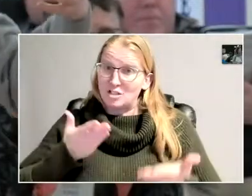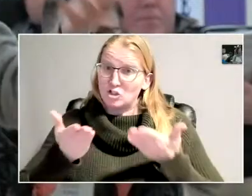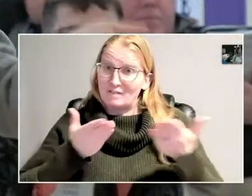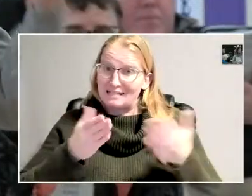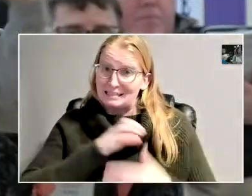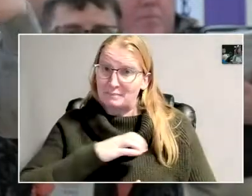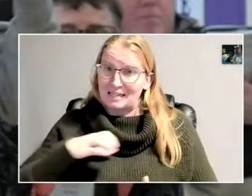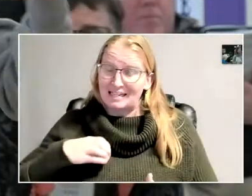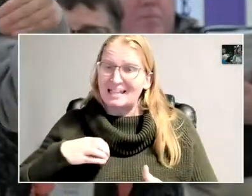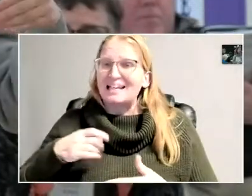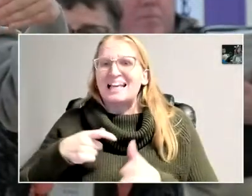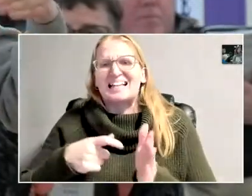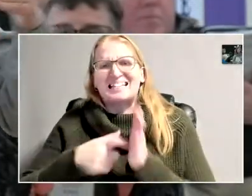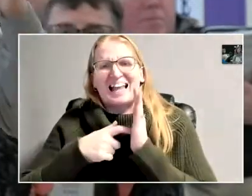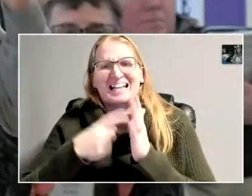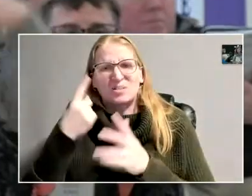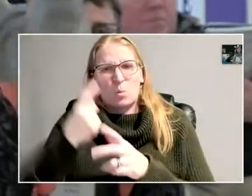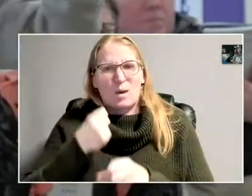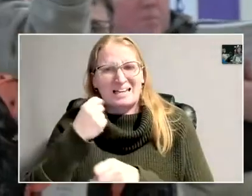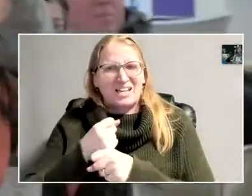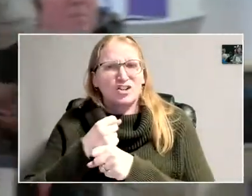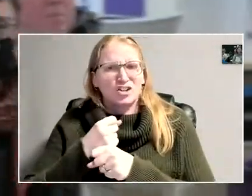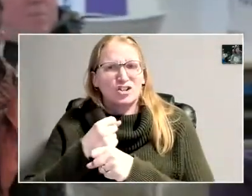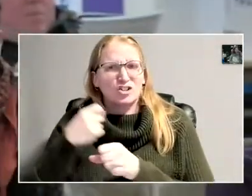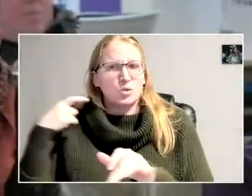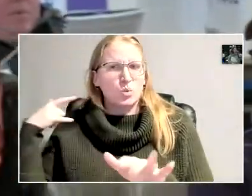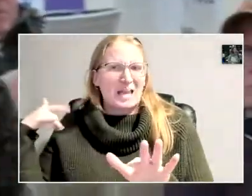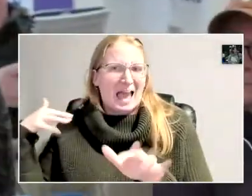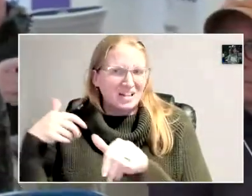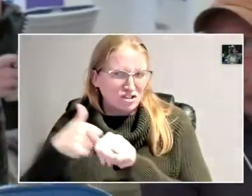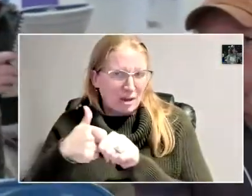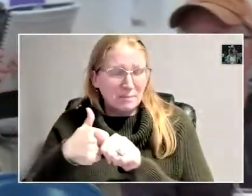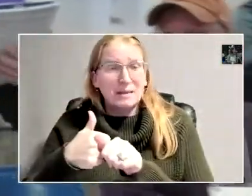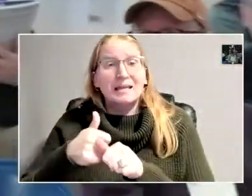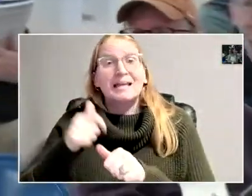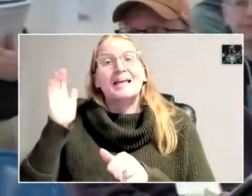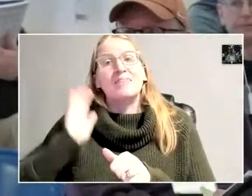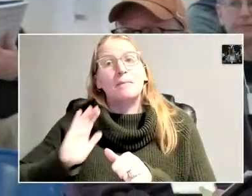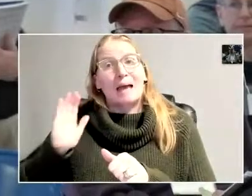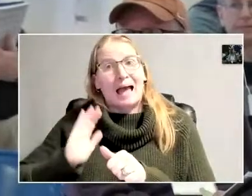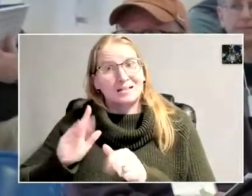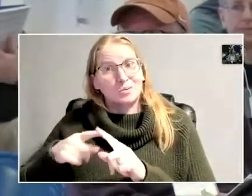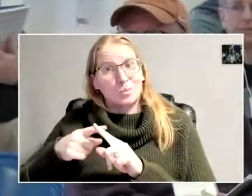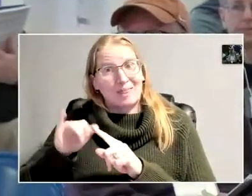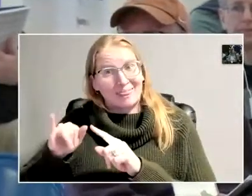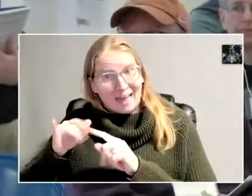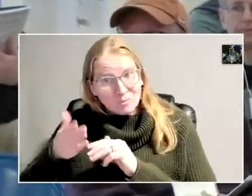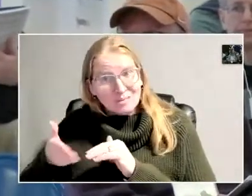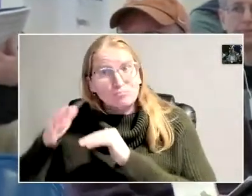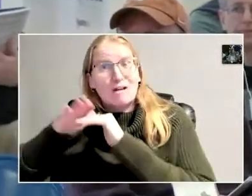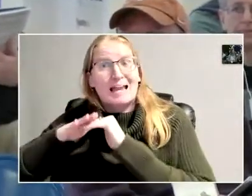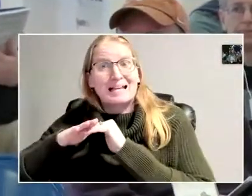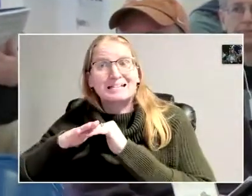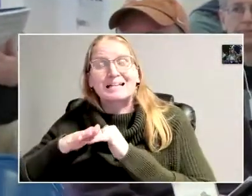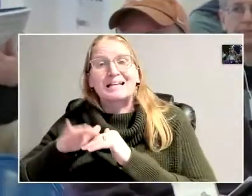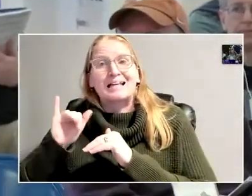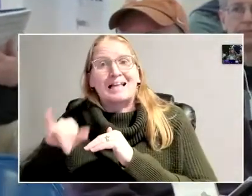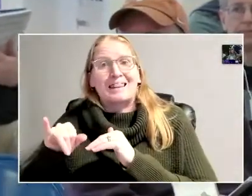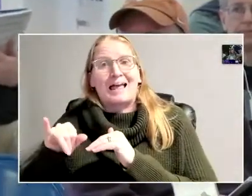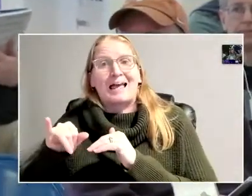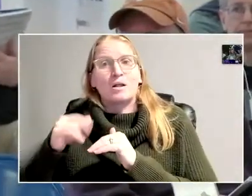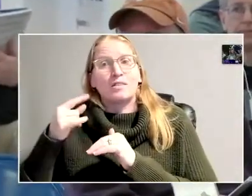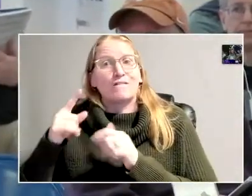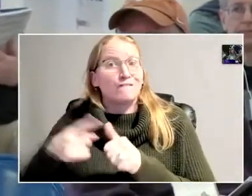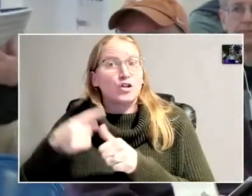things to catch up in the past when the number has been raised the following year there's actually been a higher number in fact often times exceeding the number that